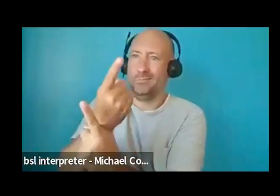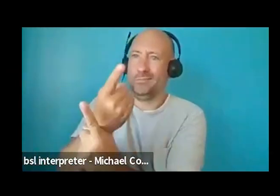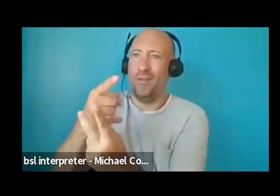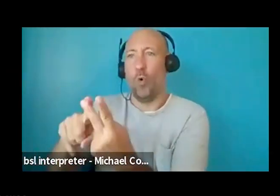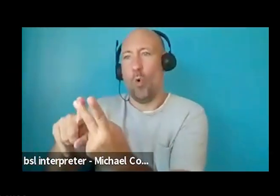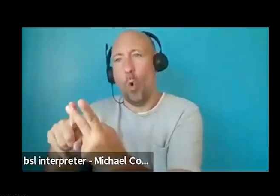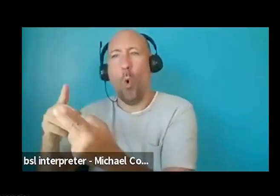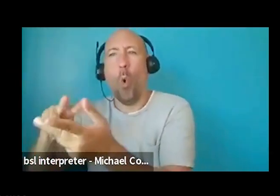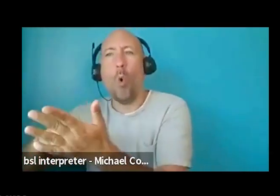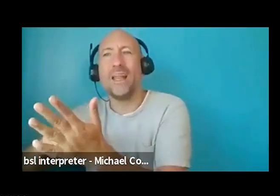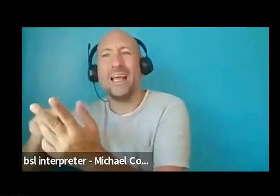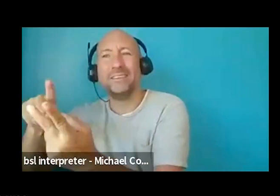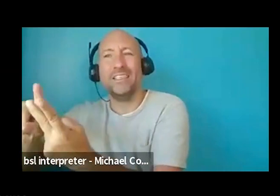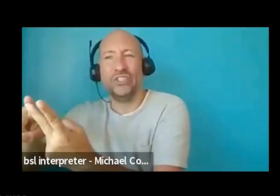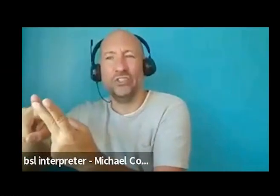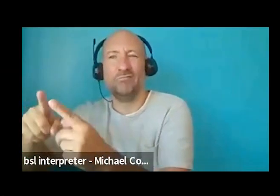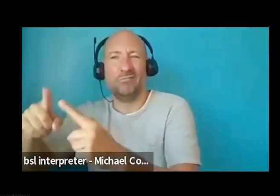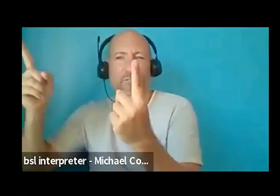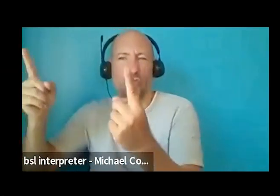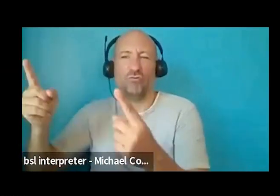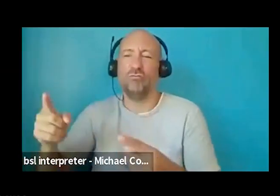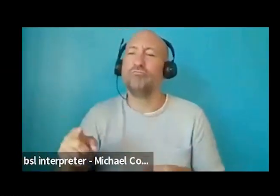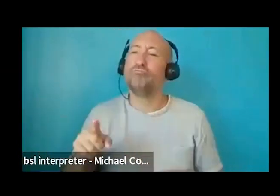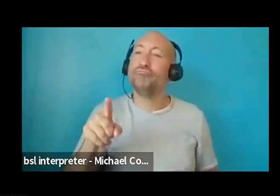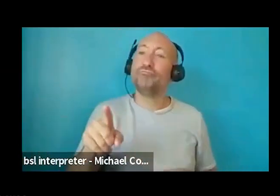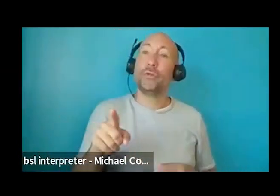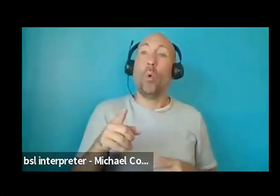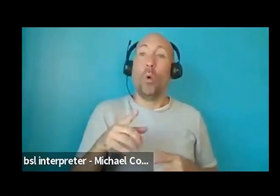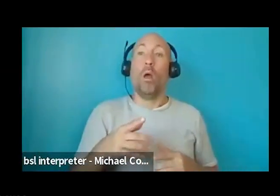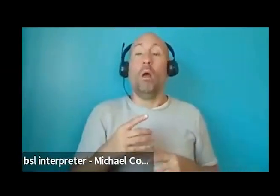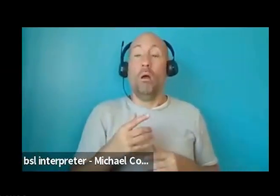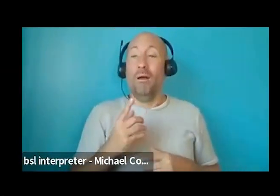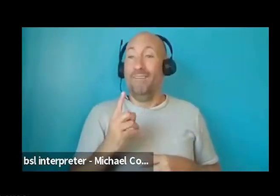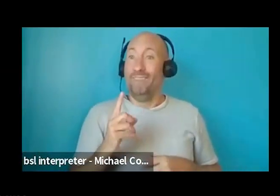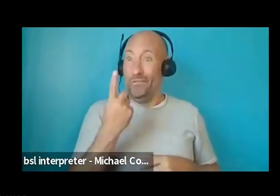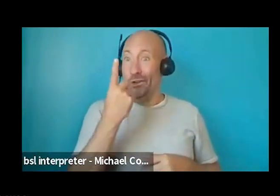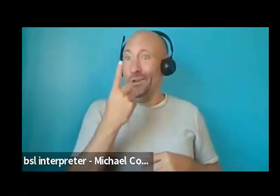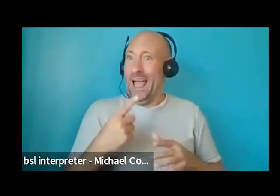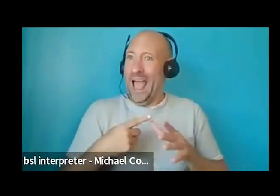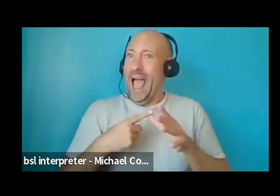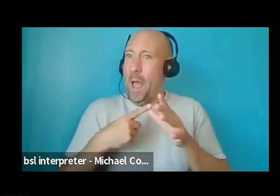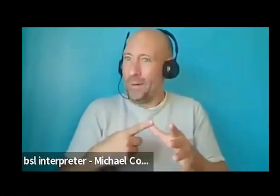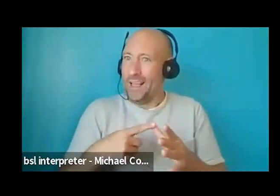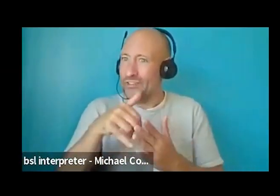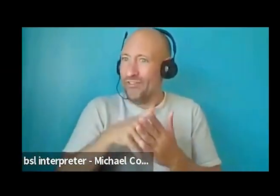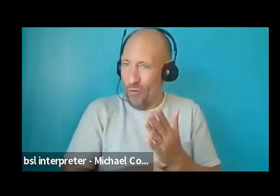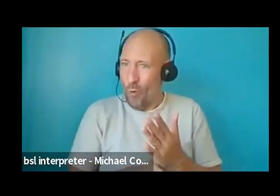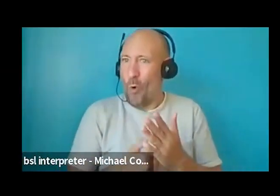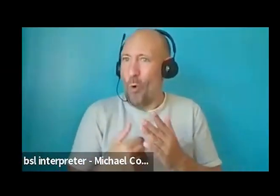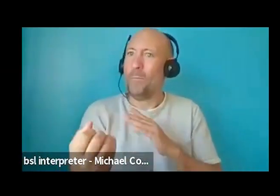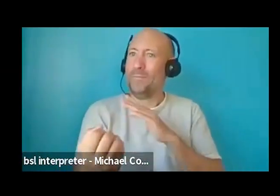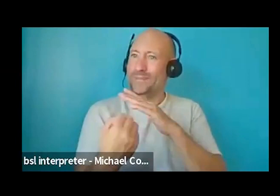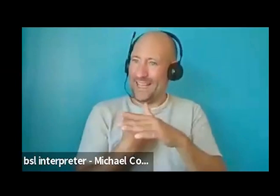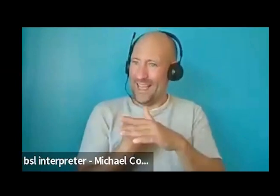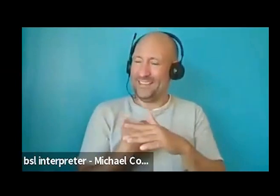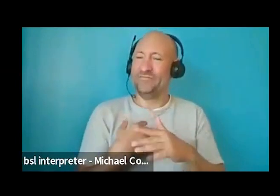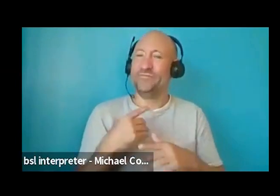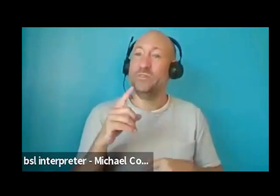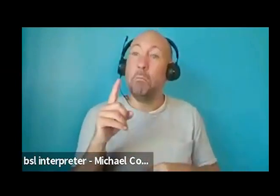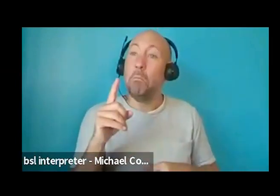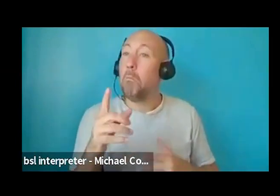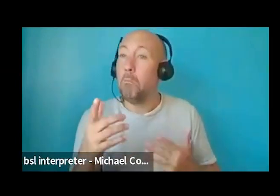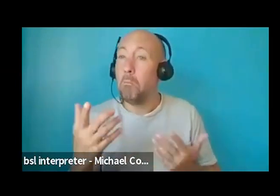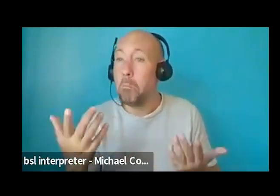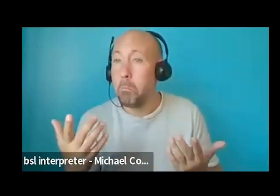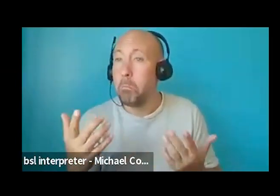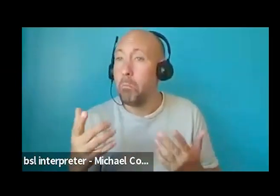And as well as having an application form, which is perhaps more commonplace, we are also open to